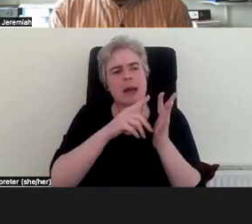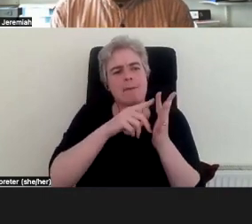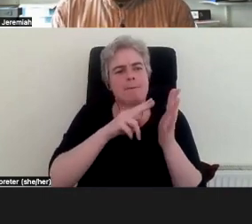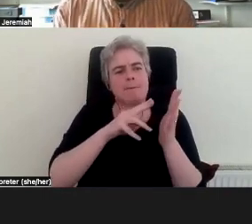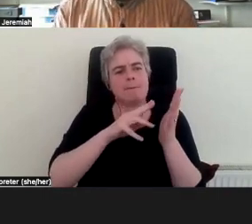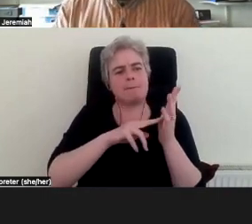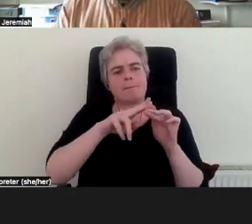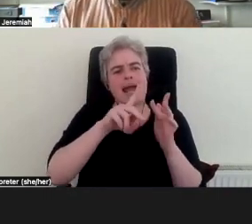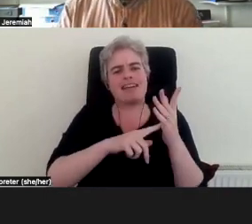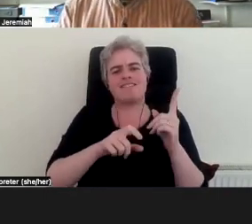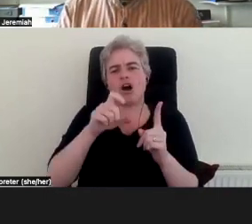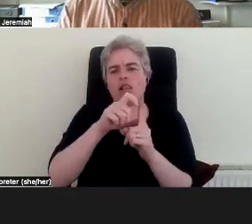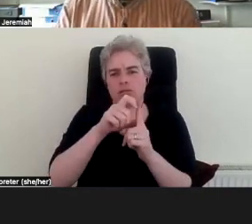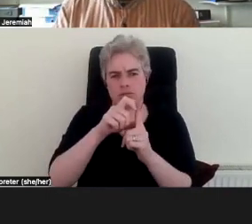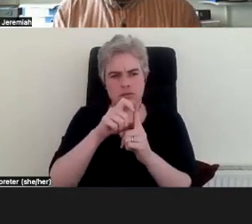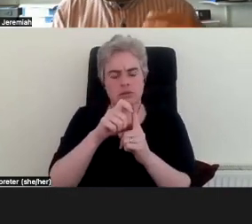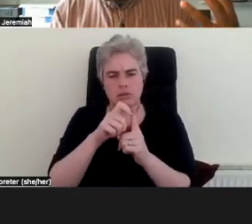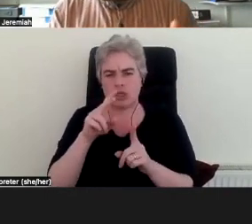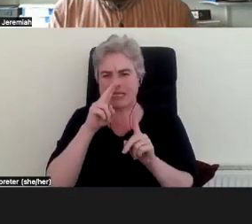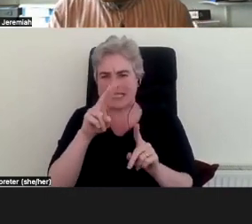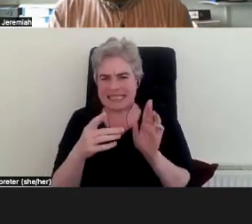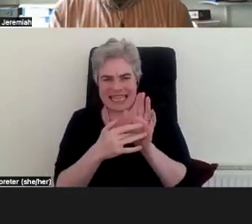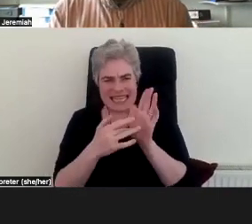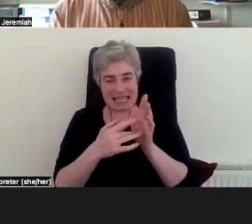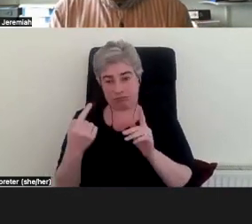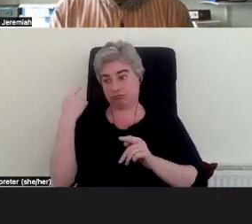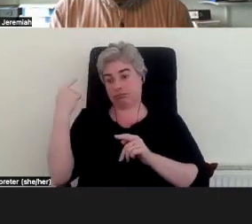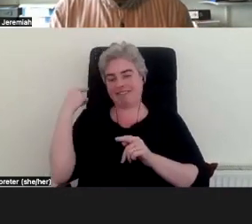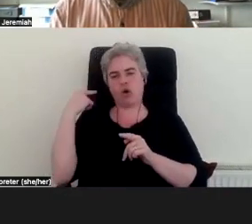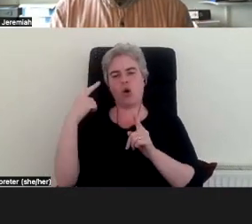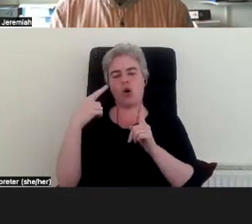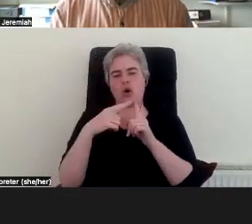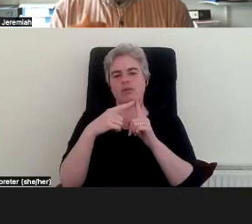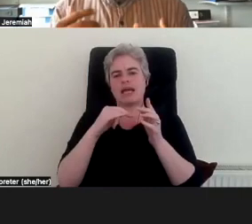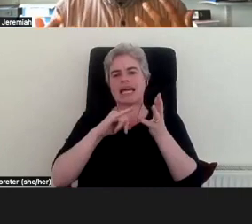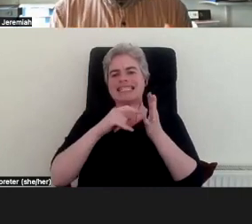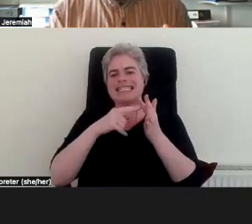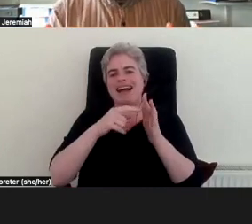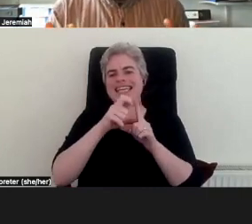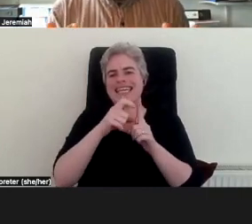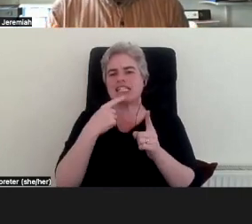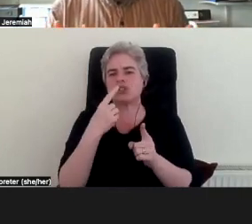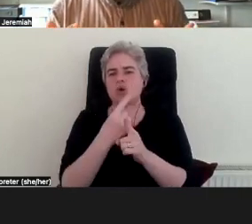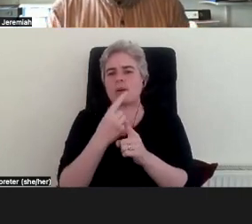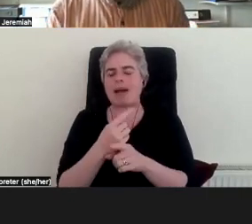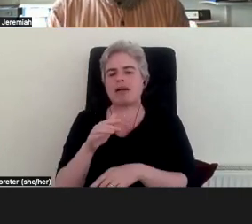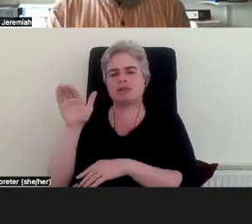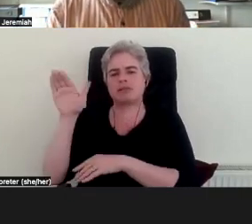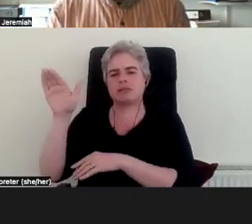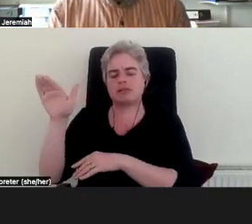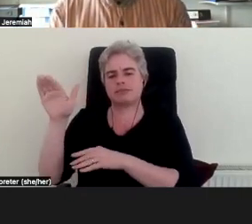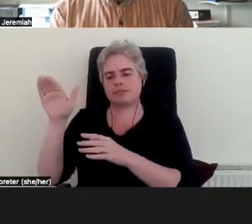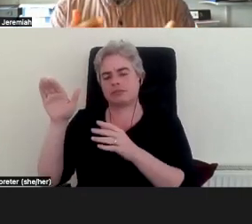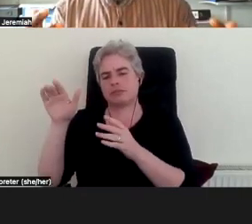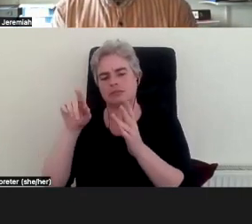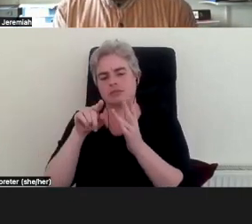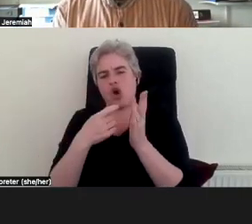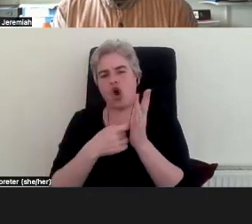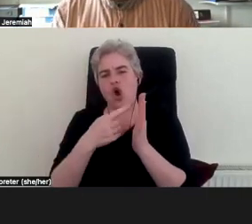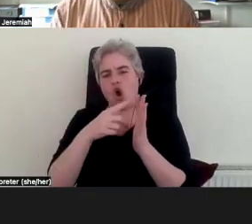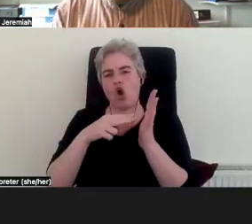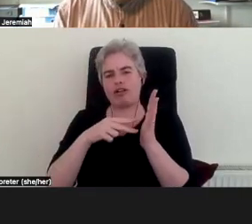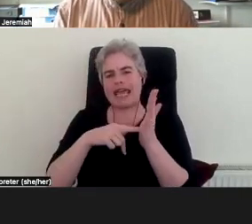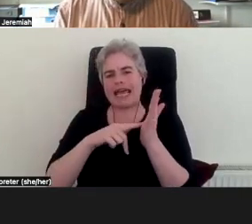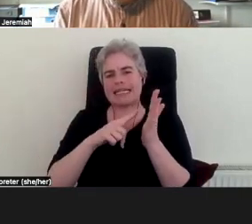ideas that Edward Said earlier argued about Orientalist framing of the